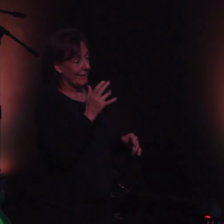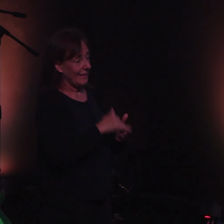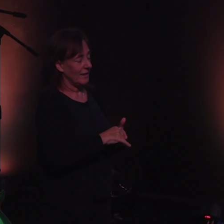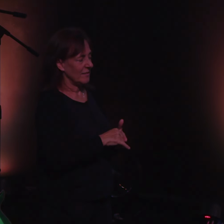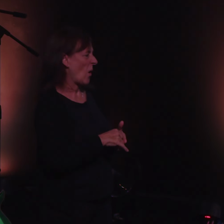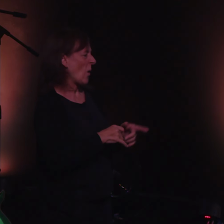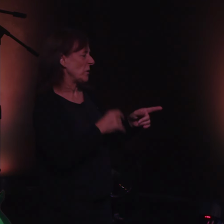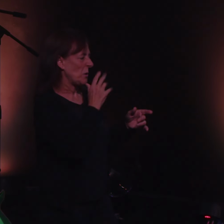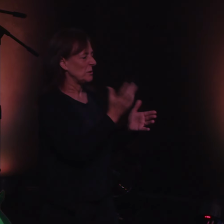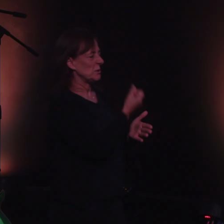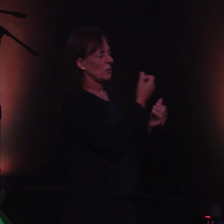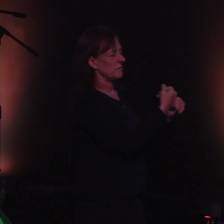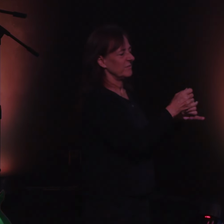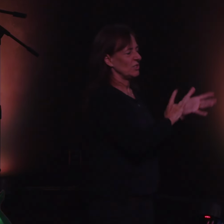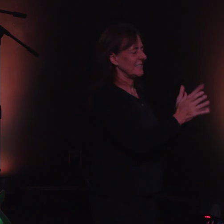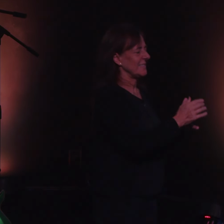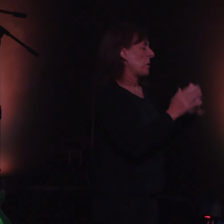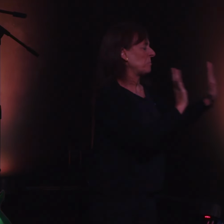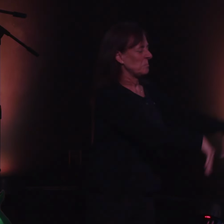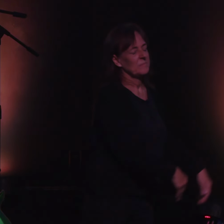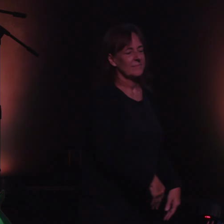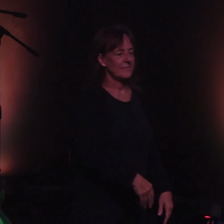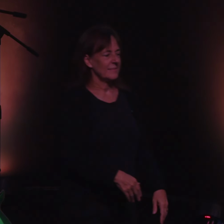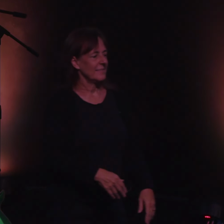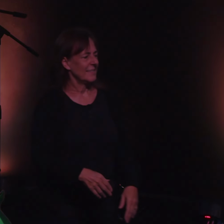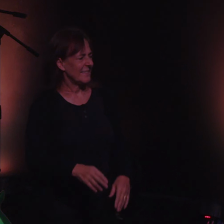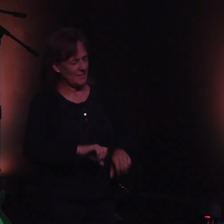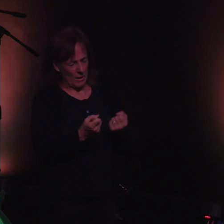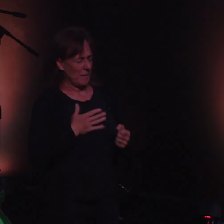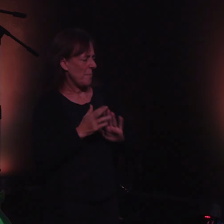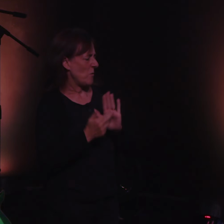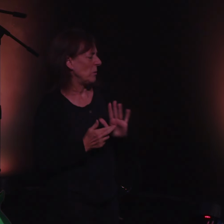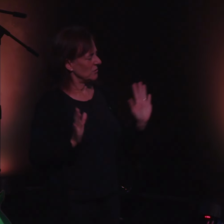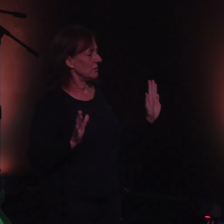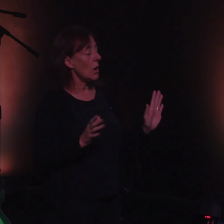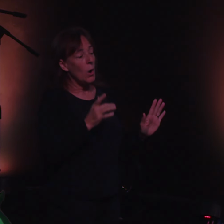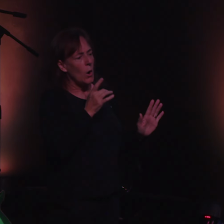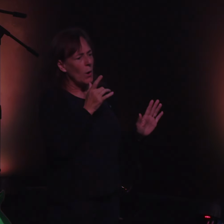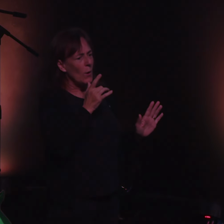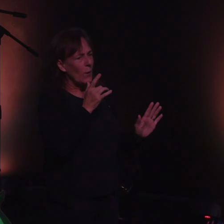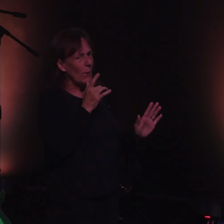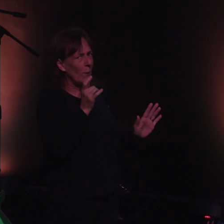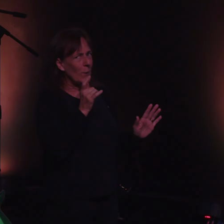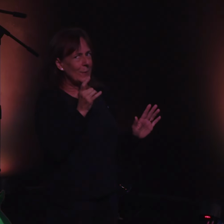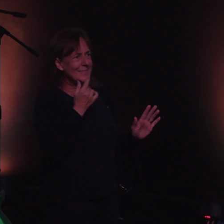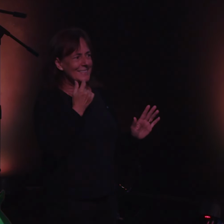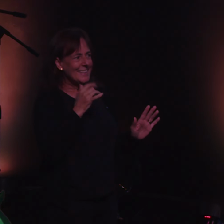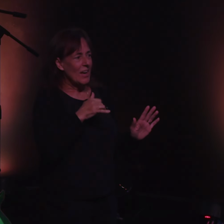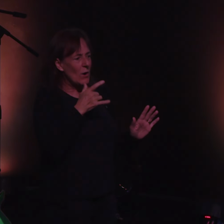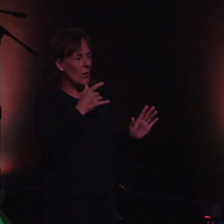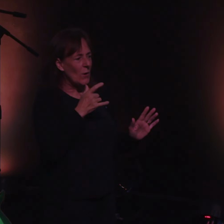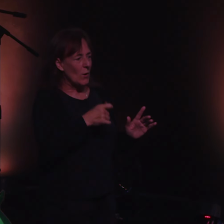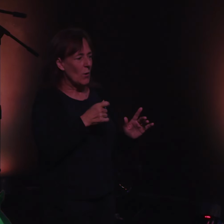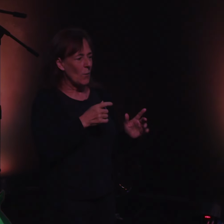Just because they deal with stuff that I don't deal with, let's pry into my world. Who wants to open up that can? Who